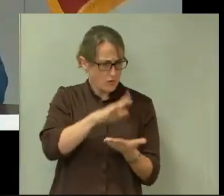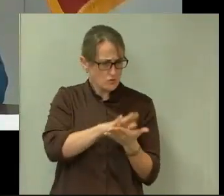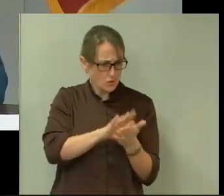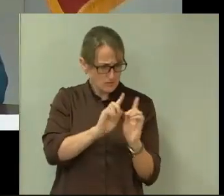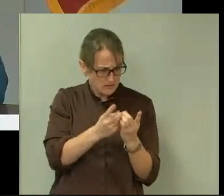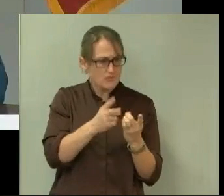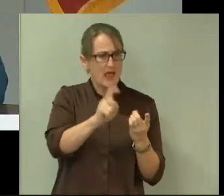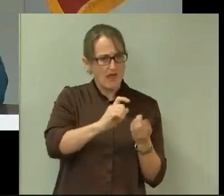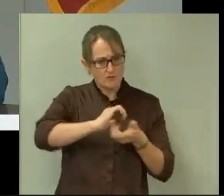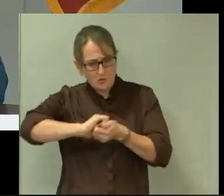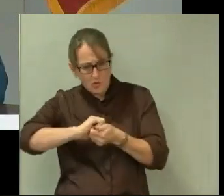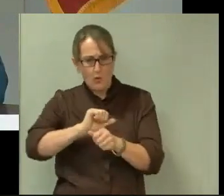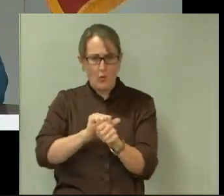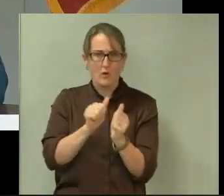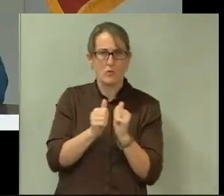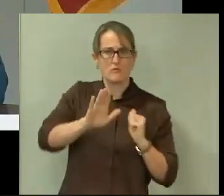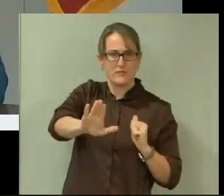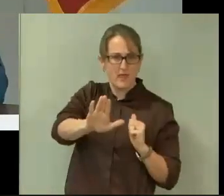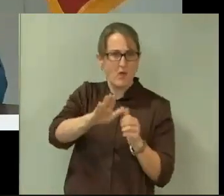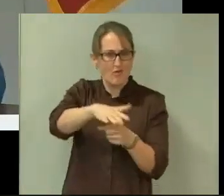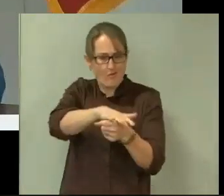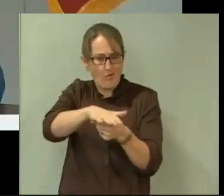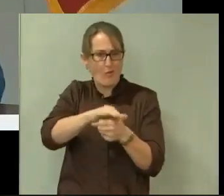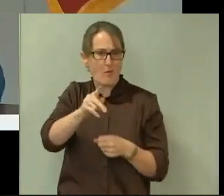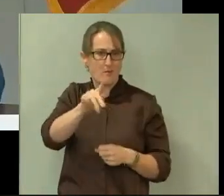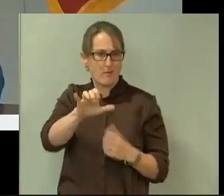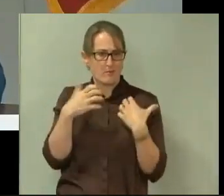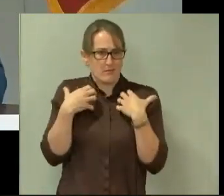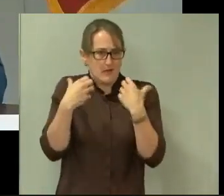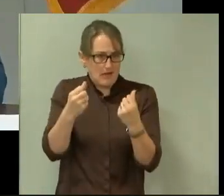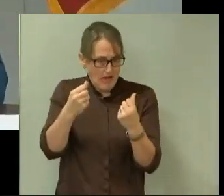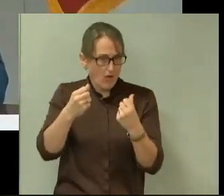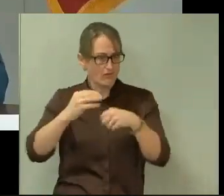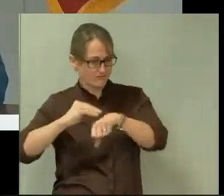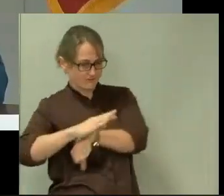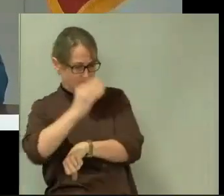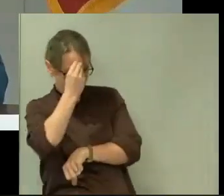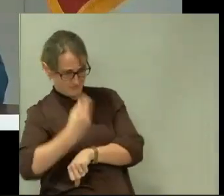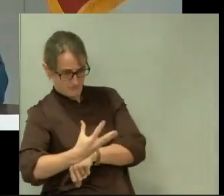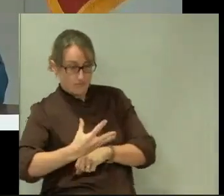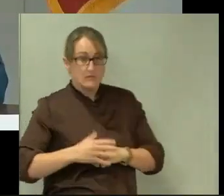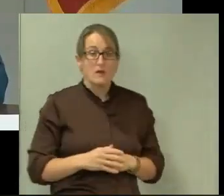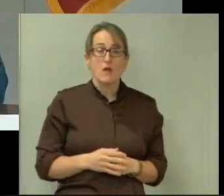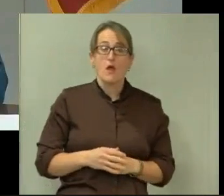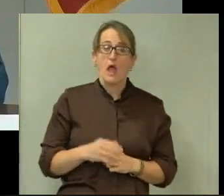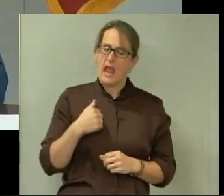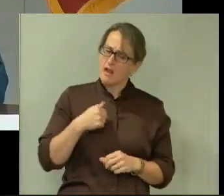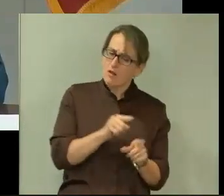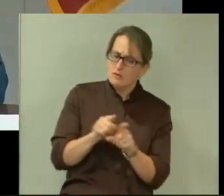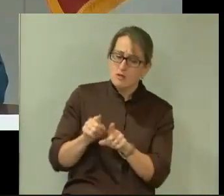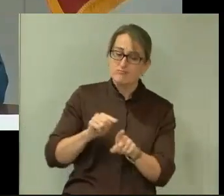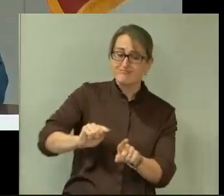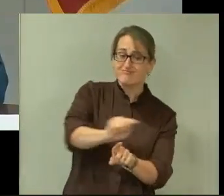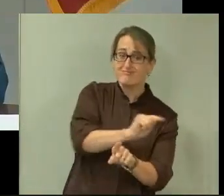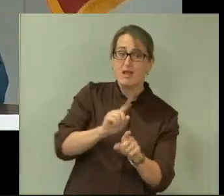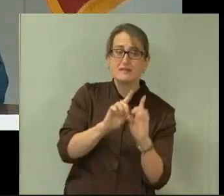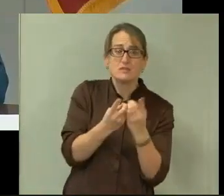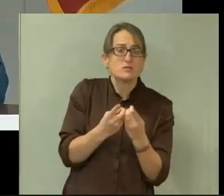health guidance and agencies first. They also have discussed what districts will need to consider for physical distancing